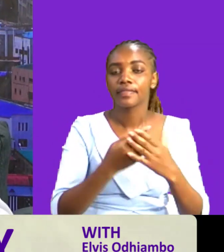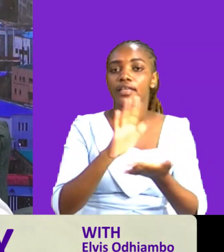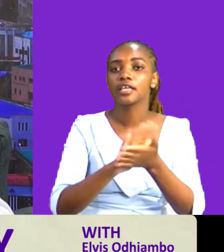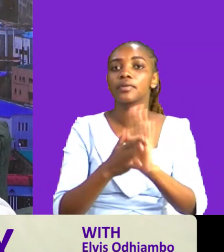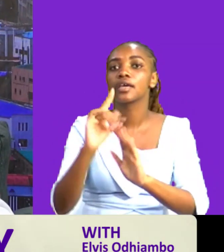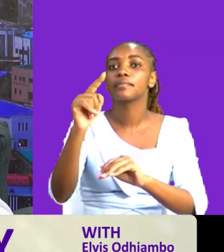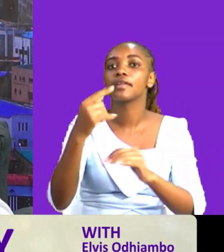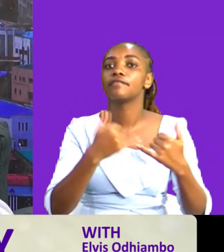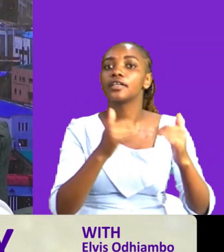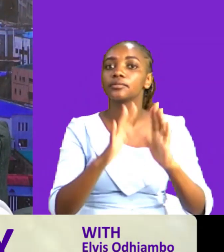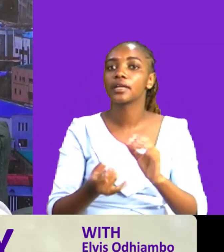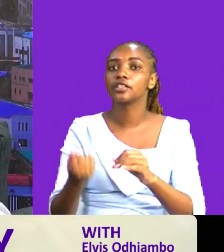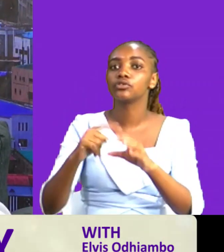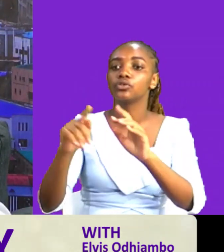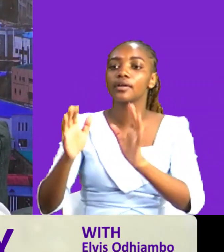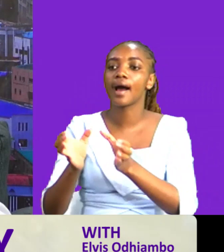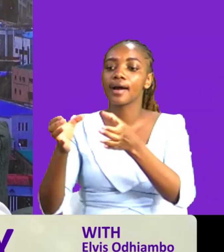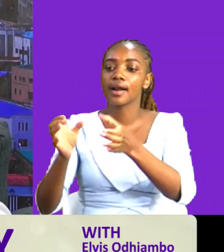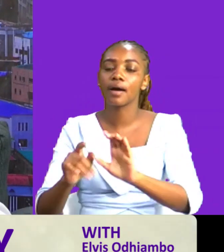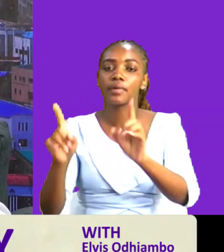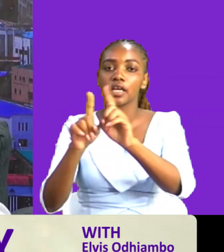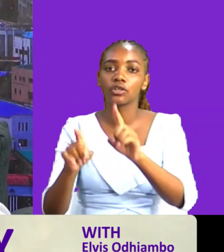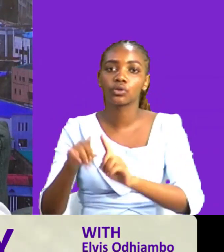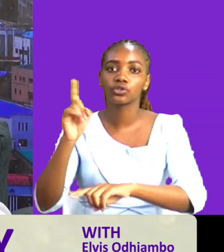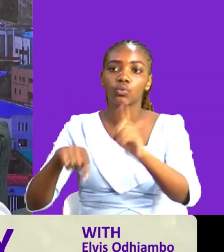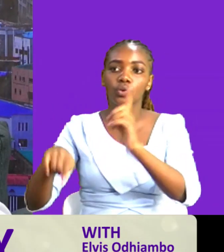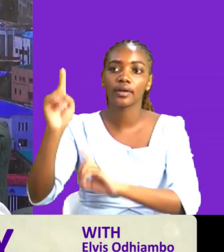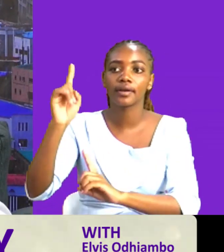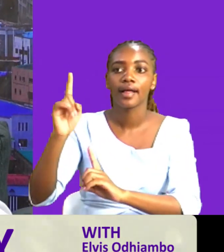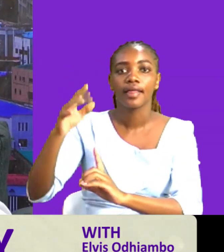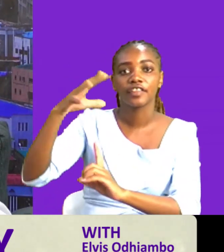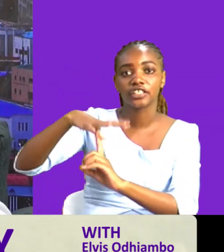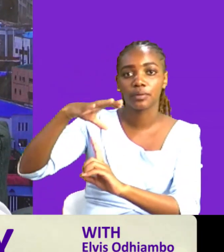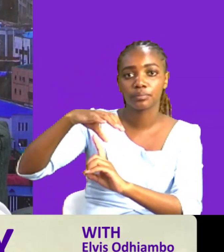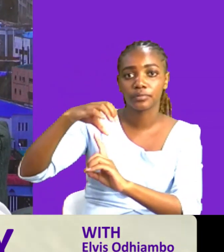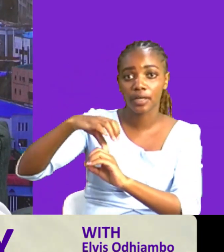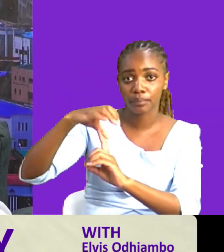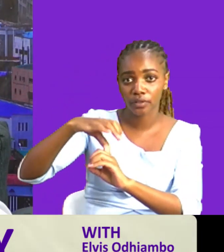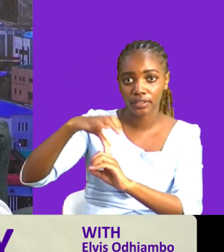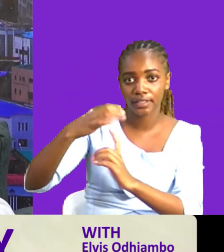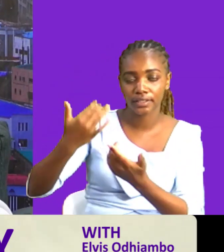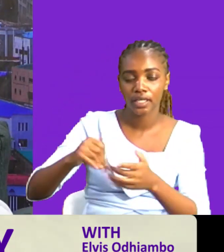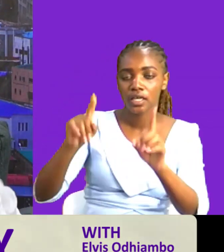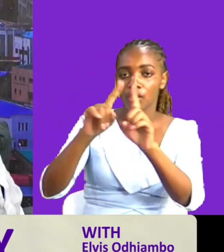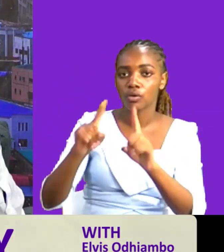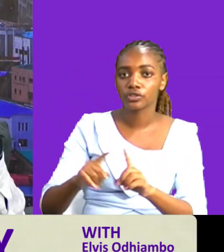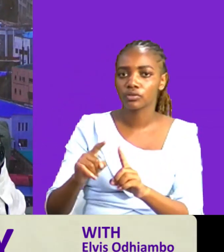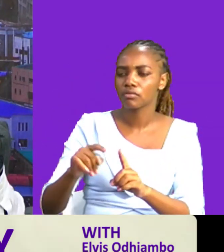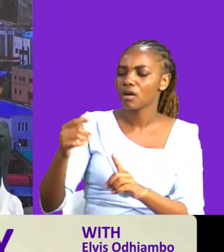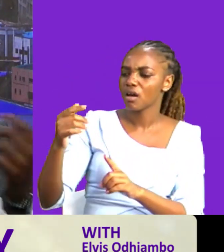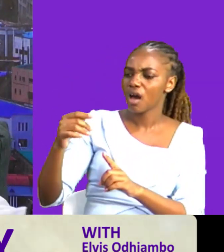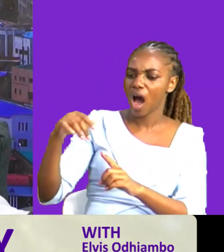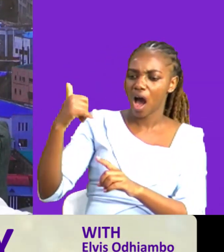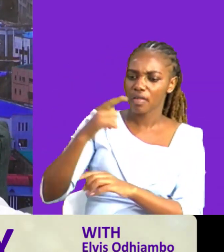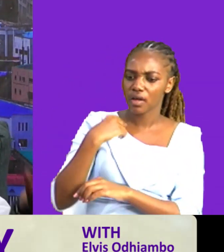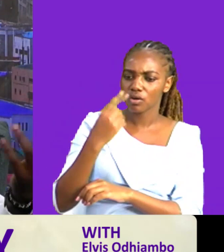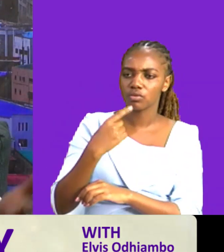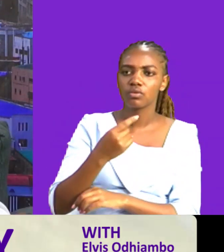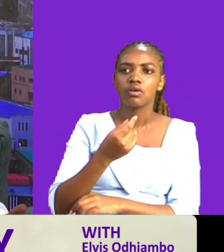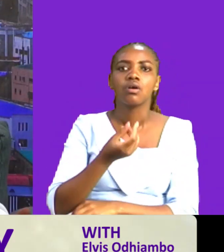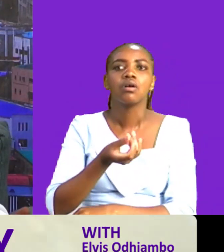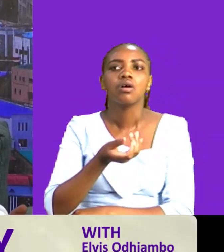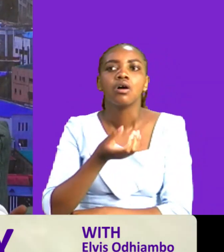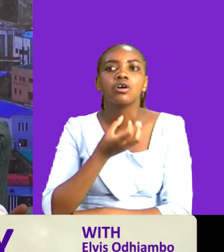player, to join a club and win the Champions League Golden Boot winner. The only player who did that was Cristiano Ronaldo with